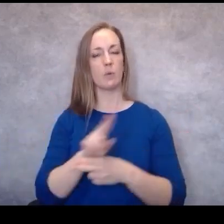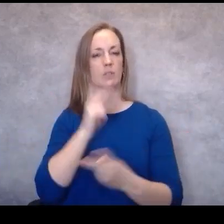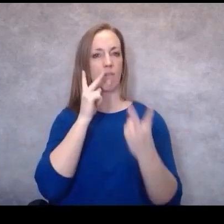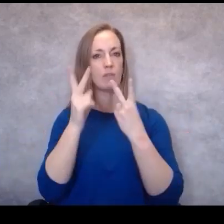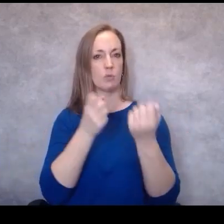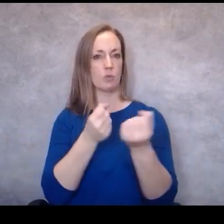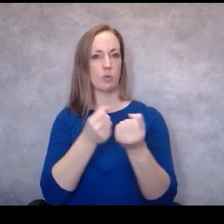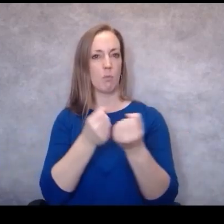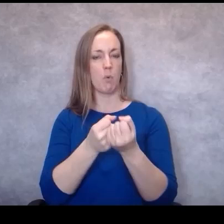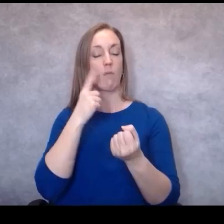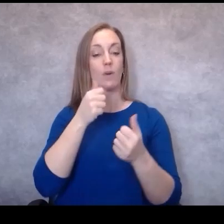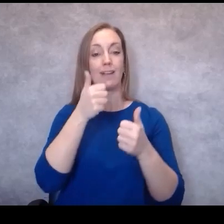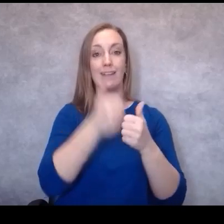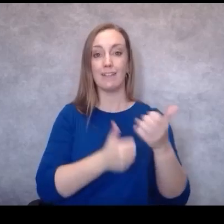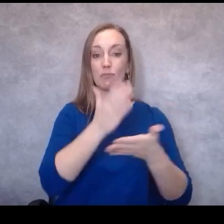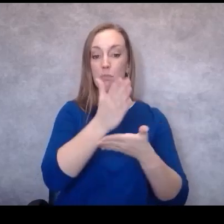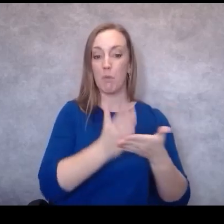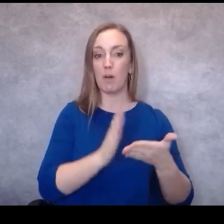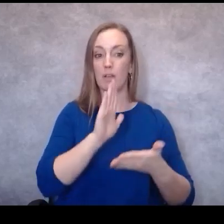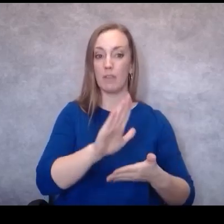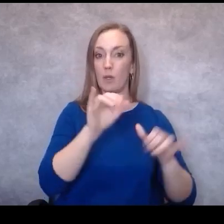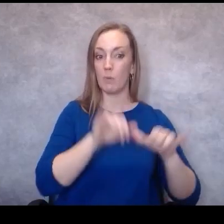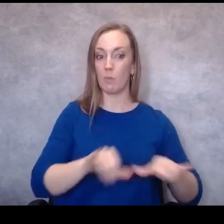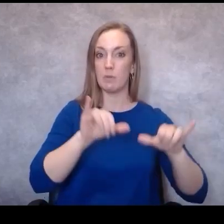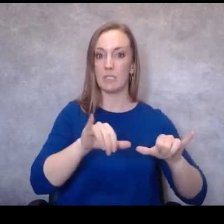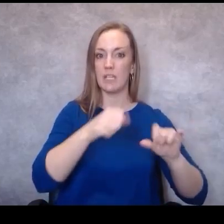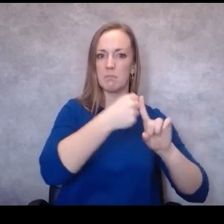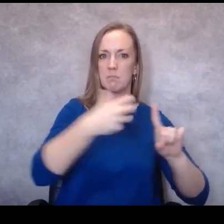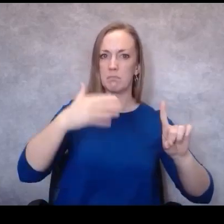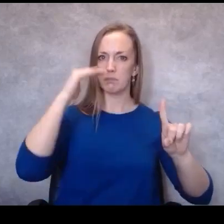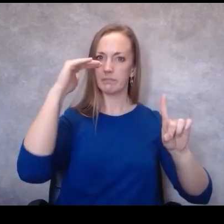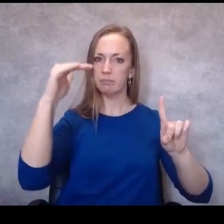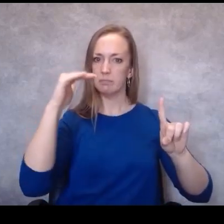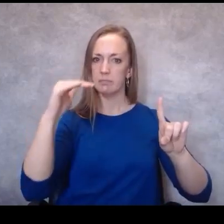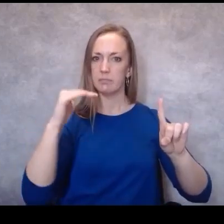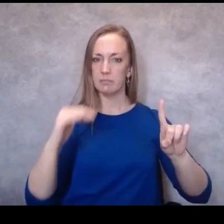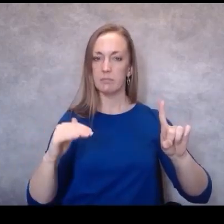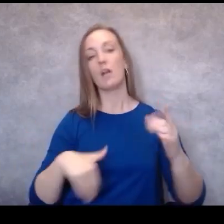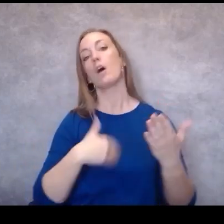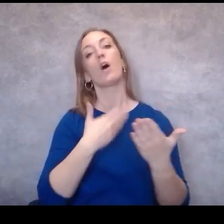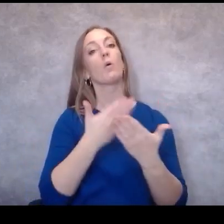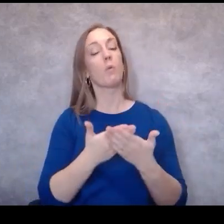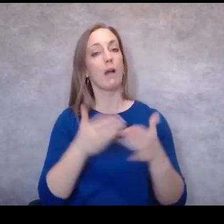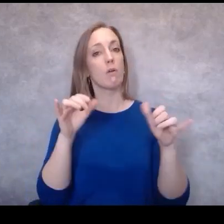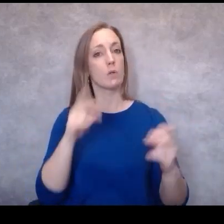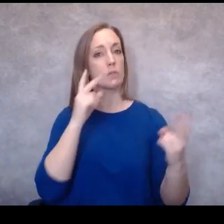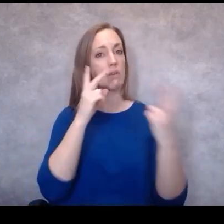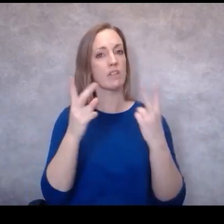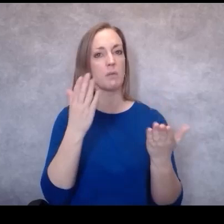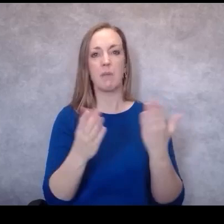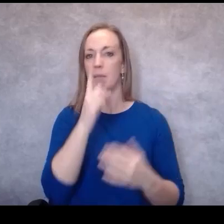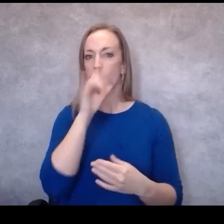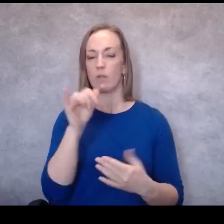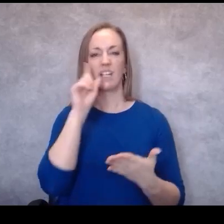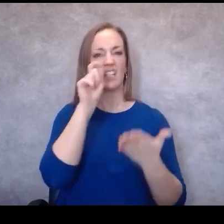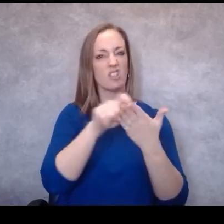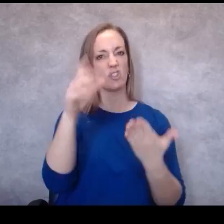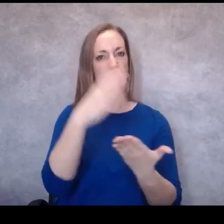to break down each part of the routine. Arrival routine visuals may look like a checklist of each activity that